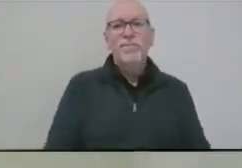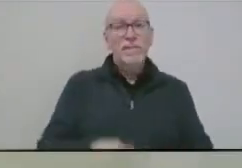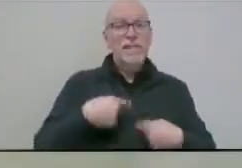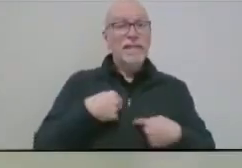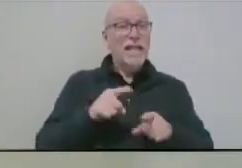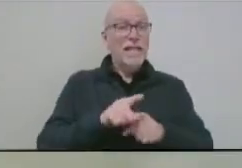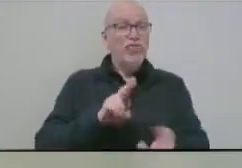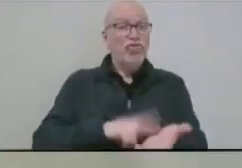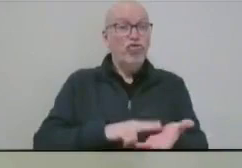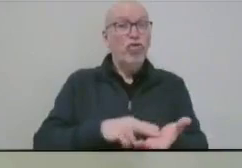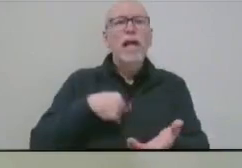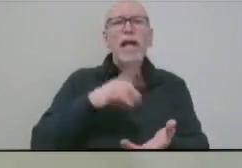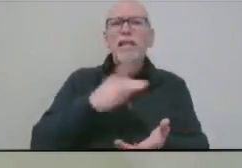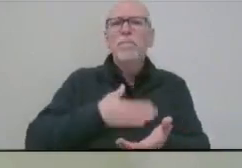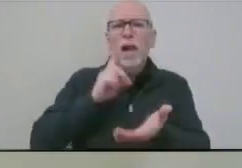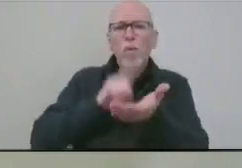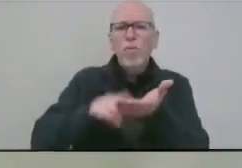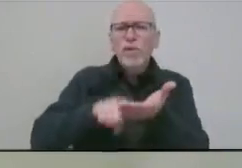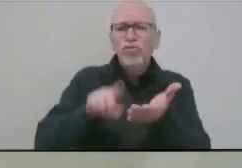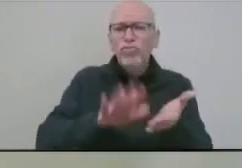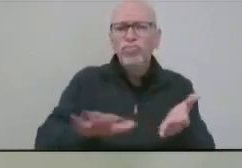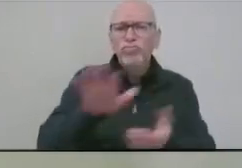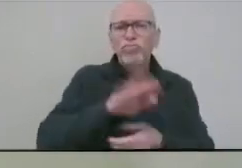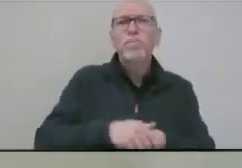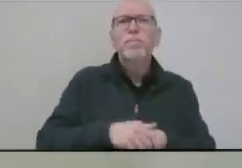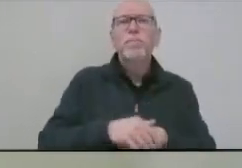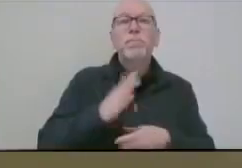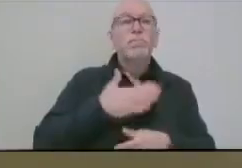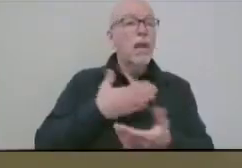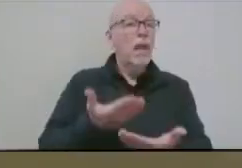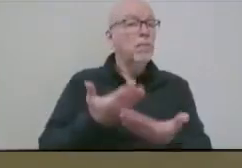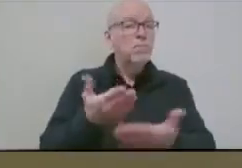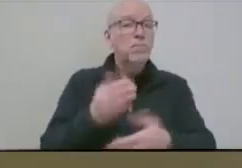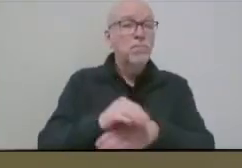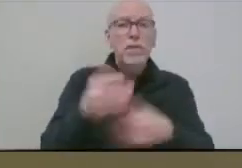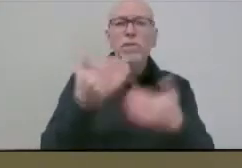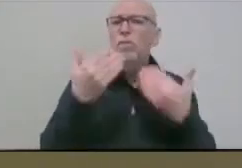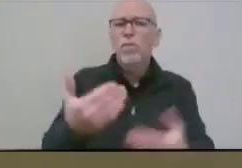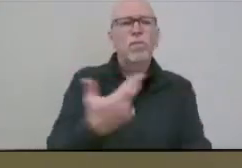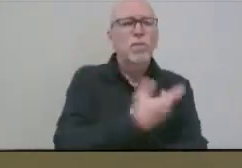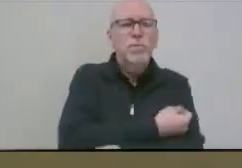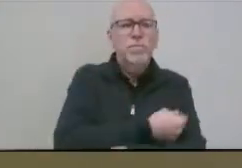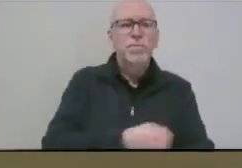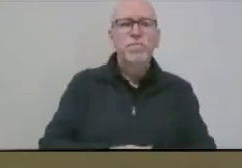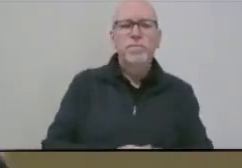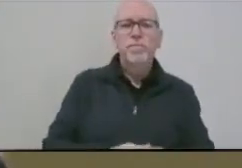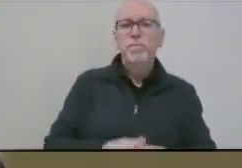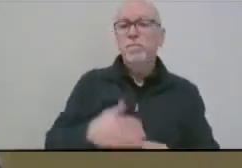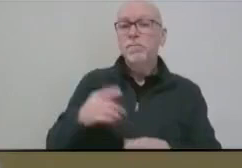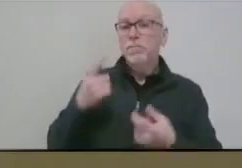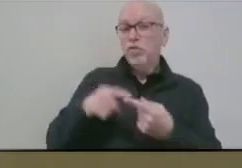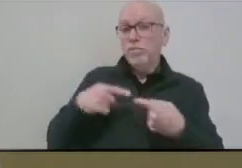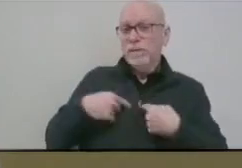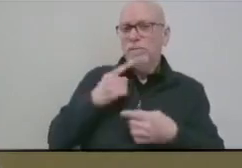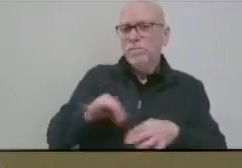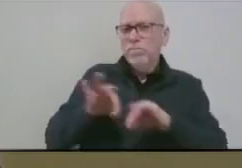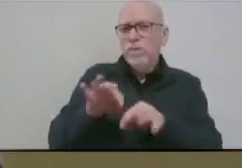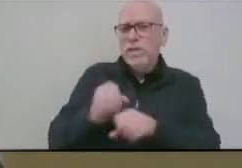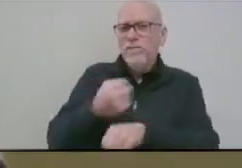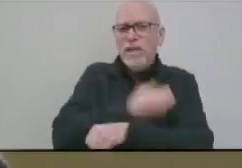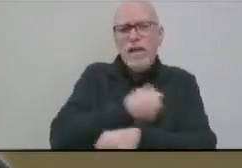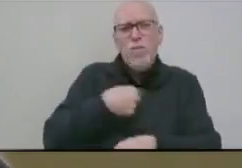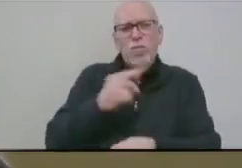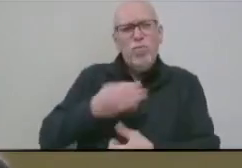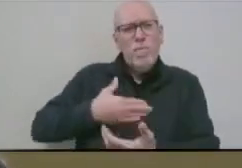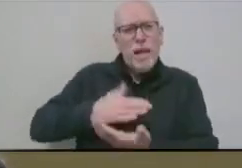my research on this topic, and my advice would be to go ahead and get it. It was important for me to get the vaccine. I want to do my part to